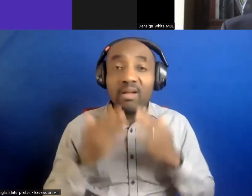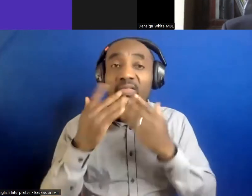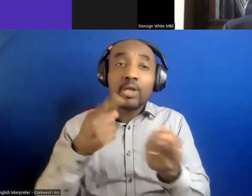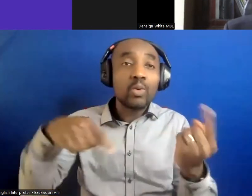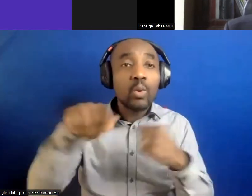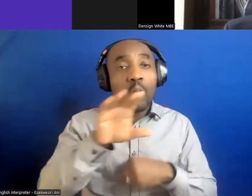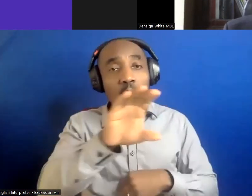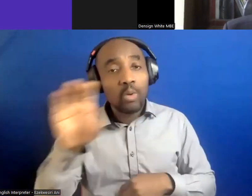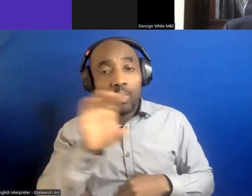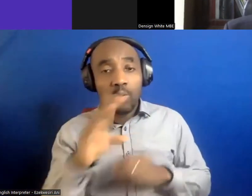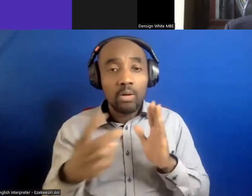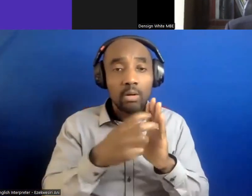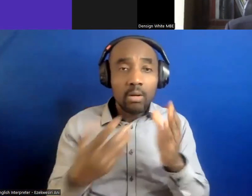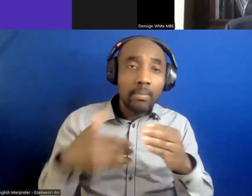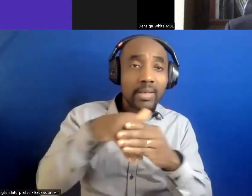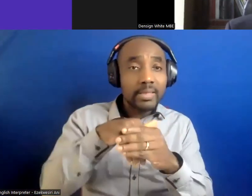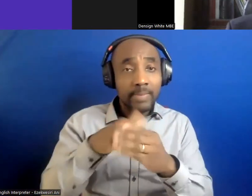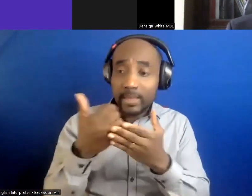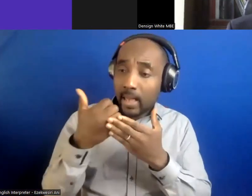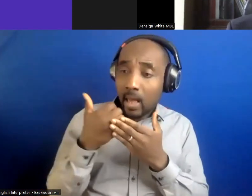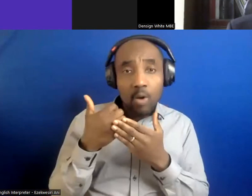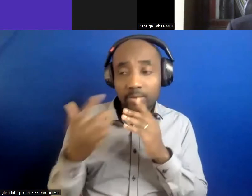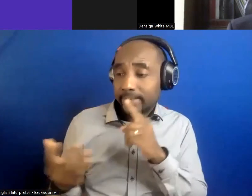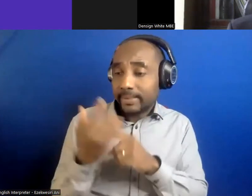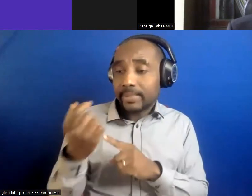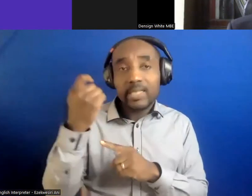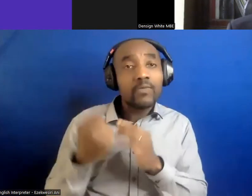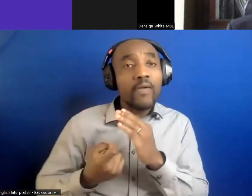who's participated and helped us to make this such a successful event.